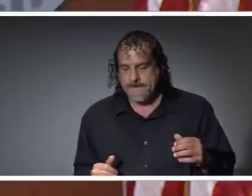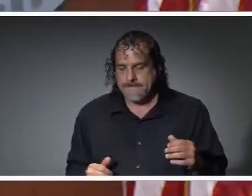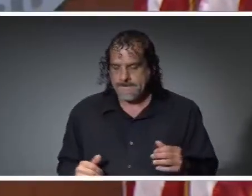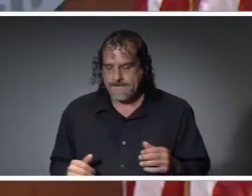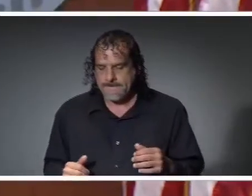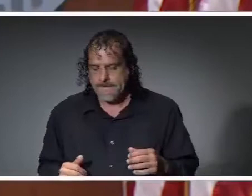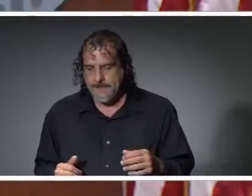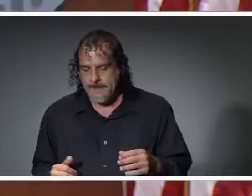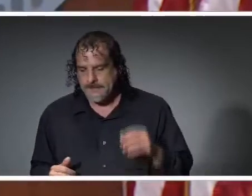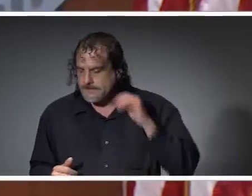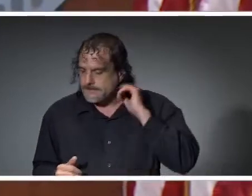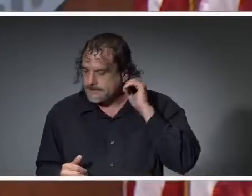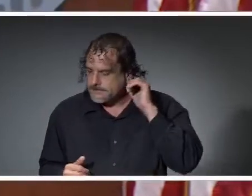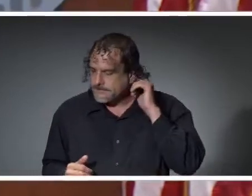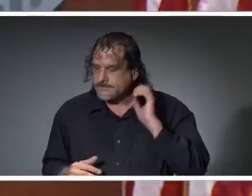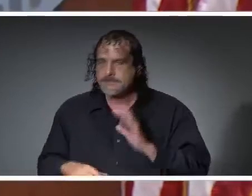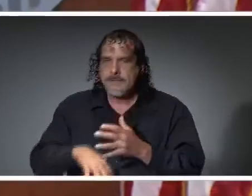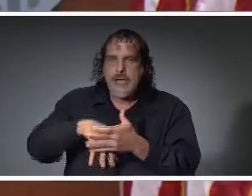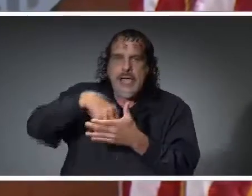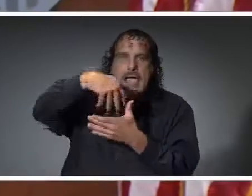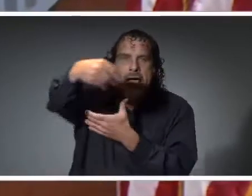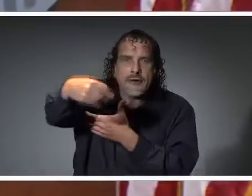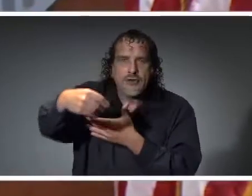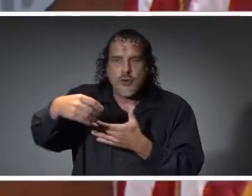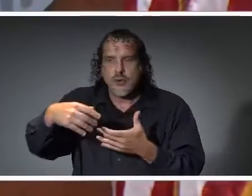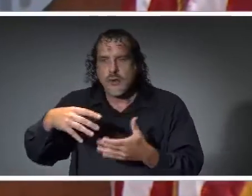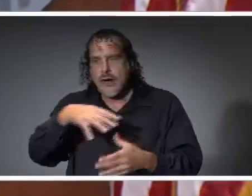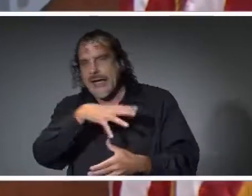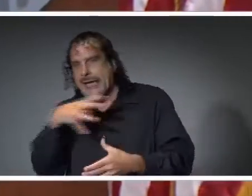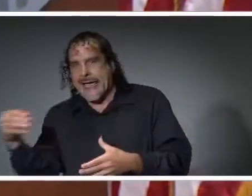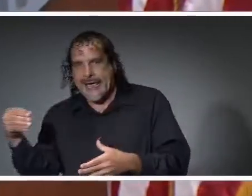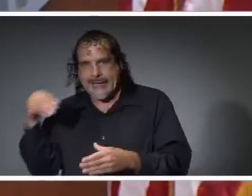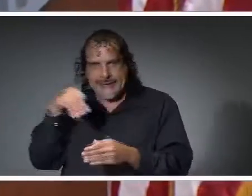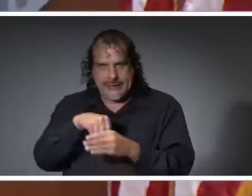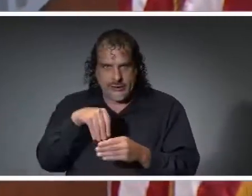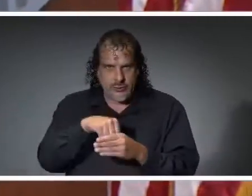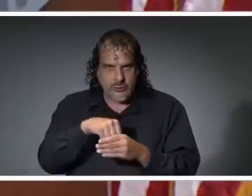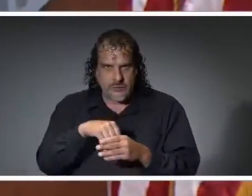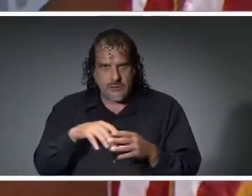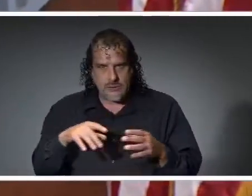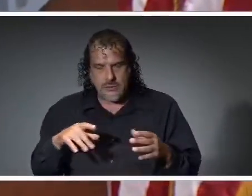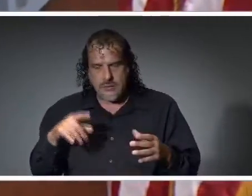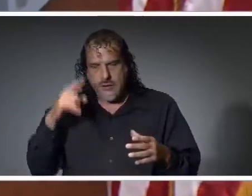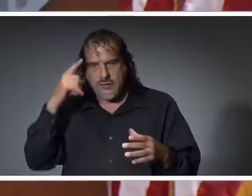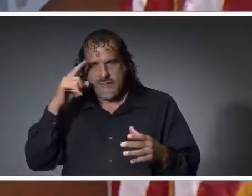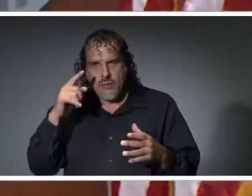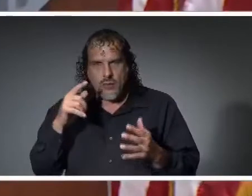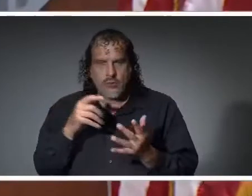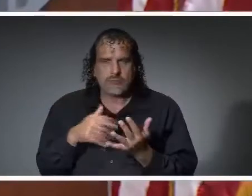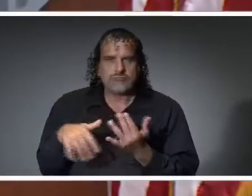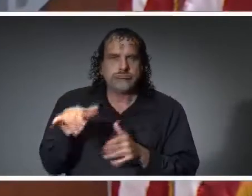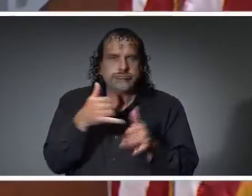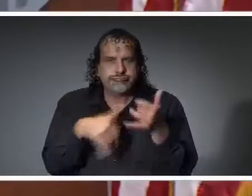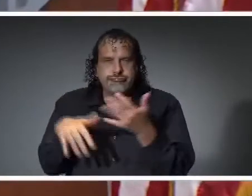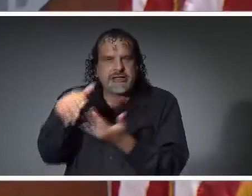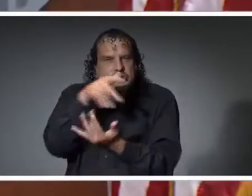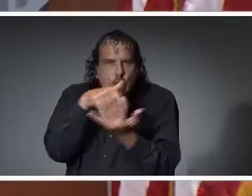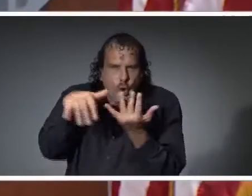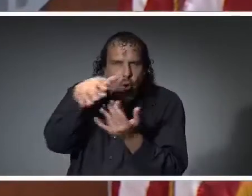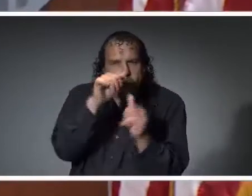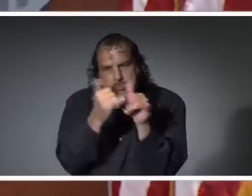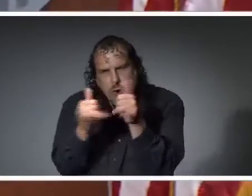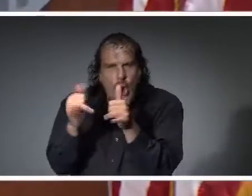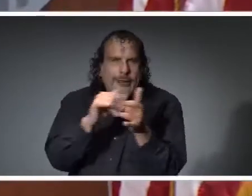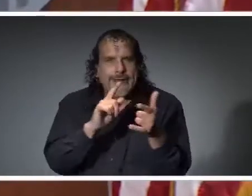on outdoor gatherings and indoor gatherings are gatherings for social purposes, and so